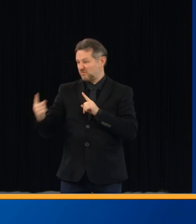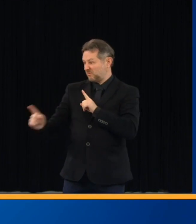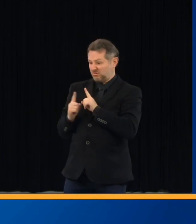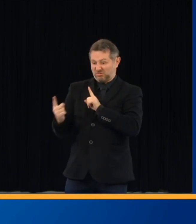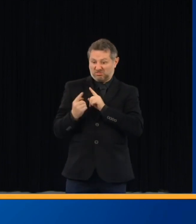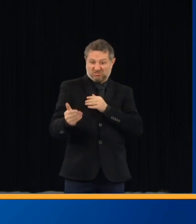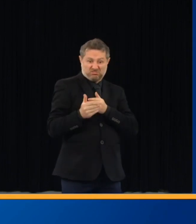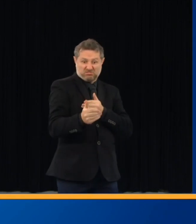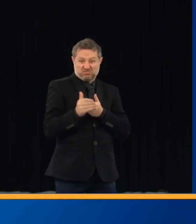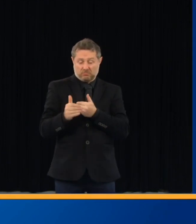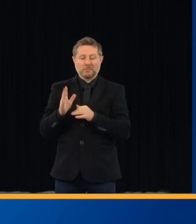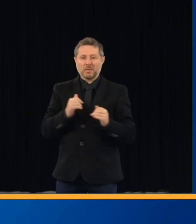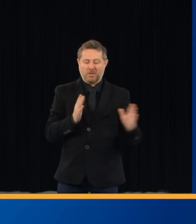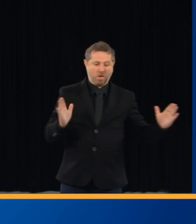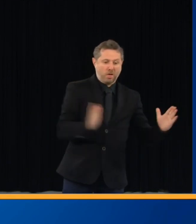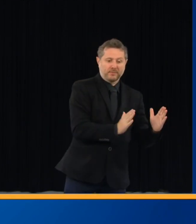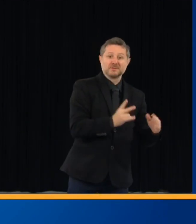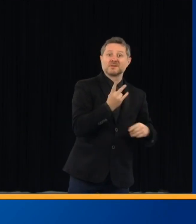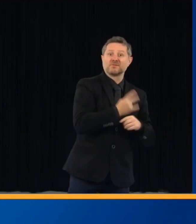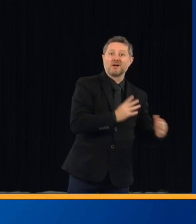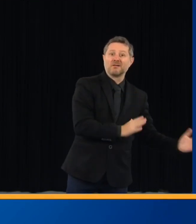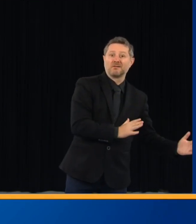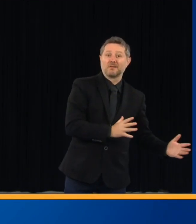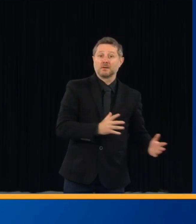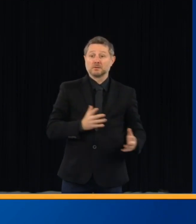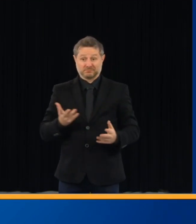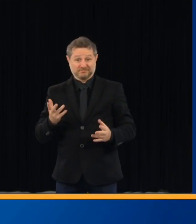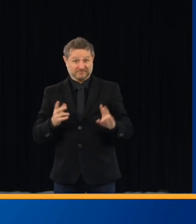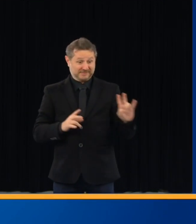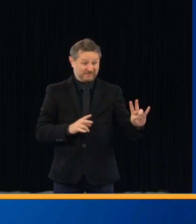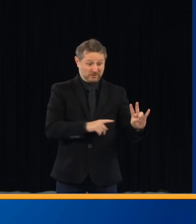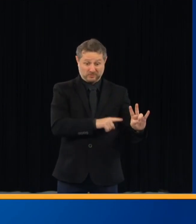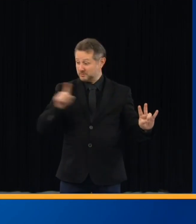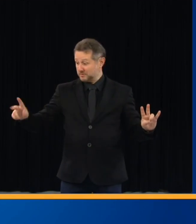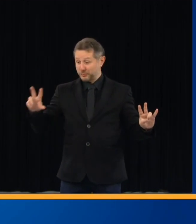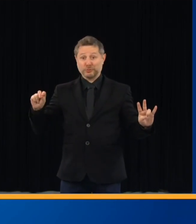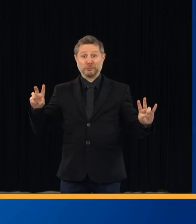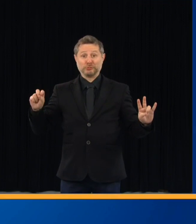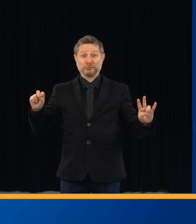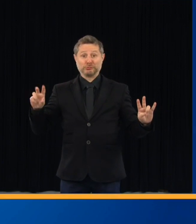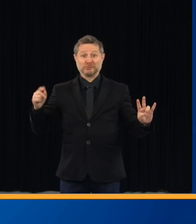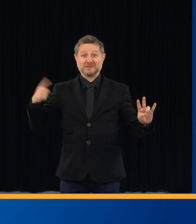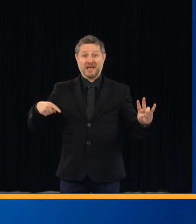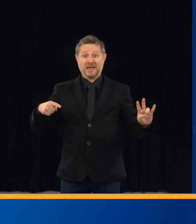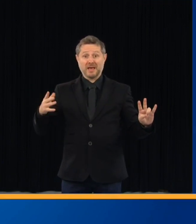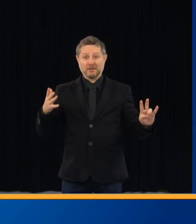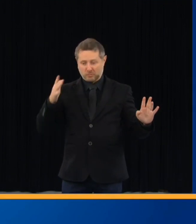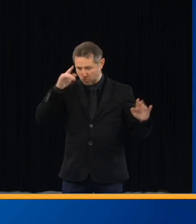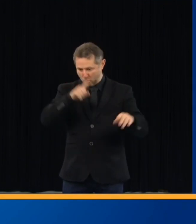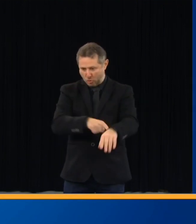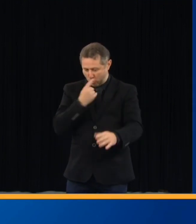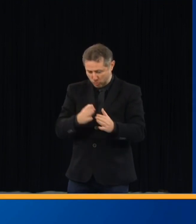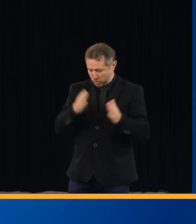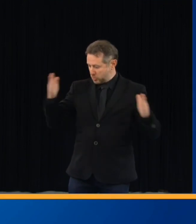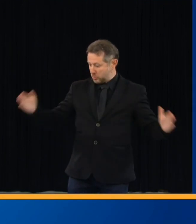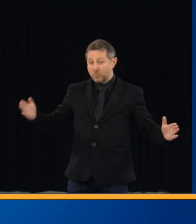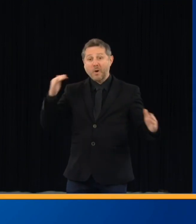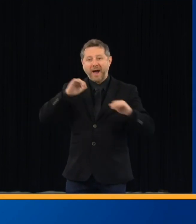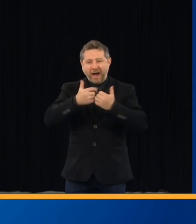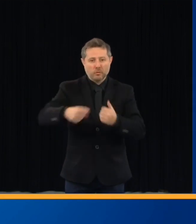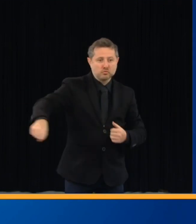because 7 to 30 days is a long window, and we are literally planning on a day-to-day